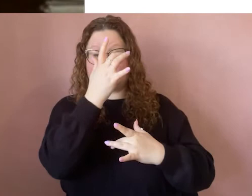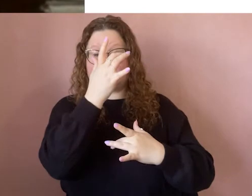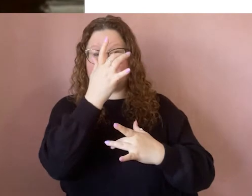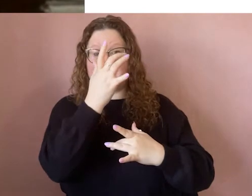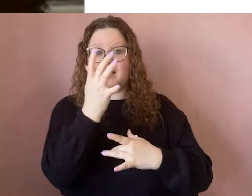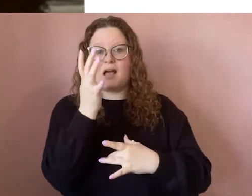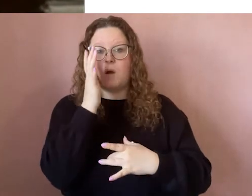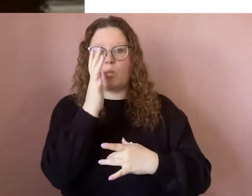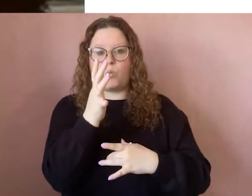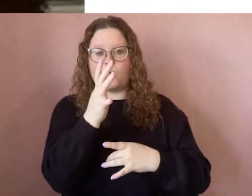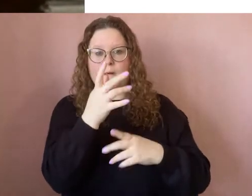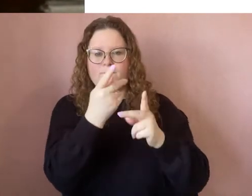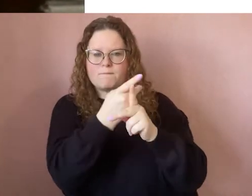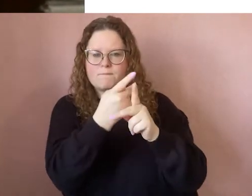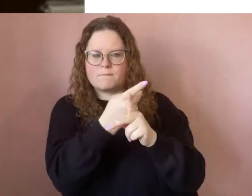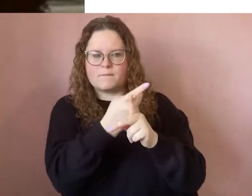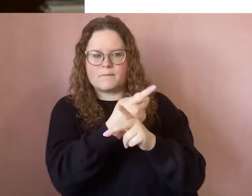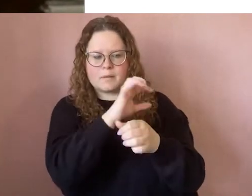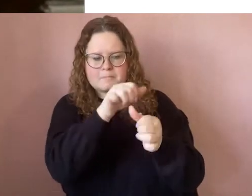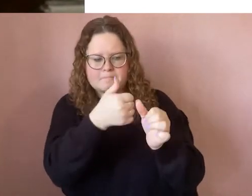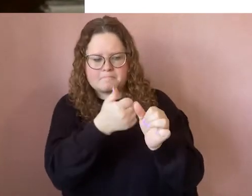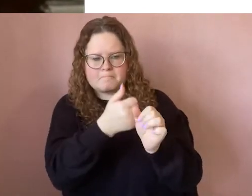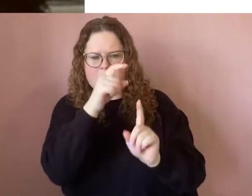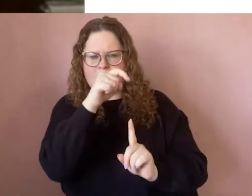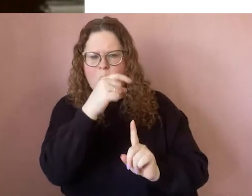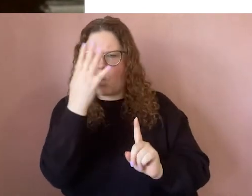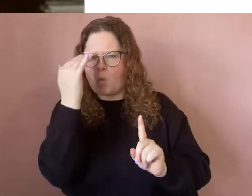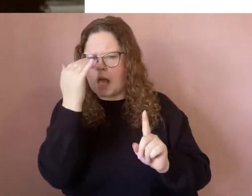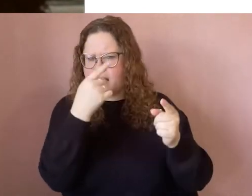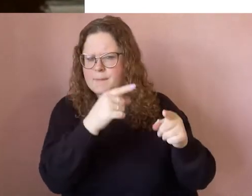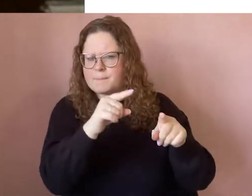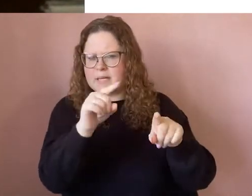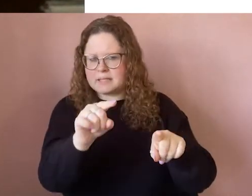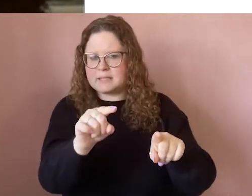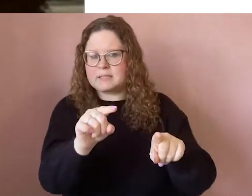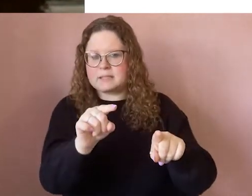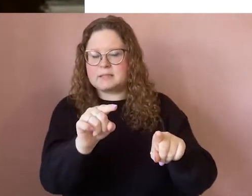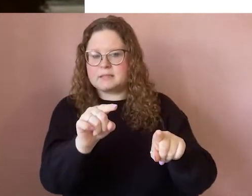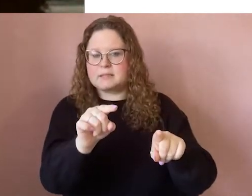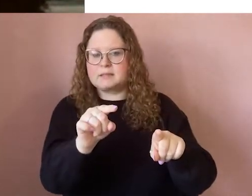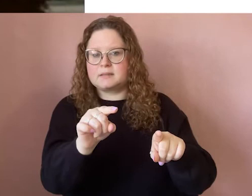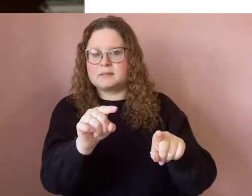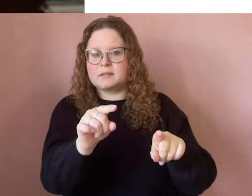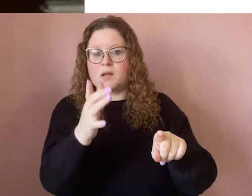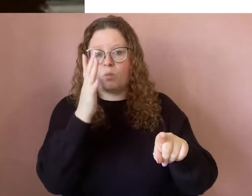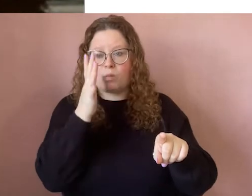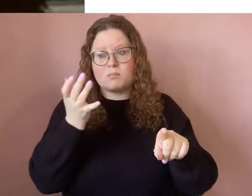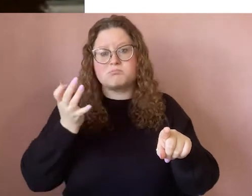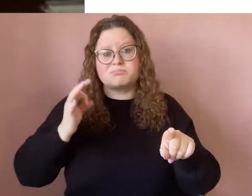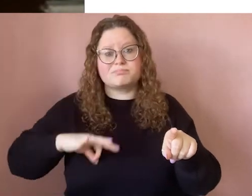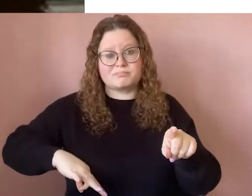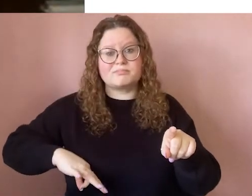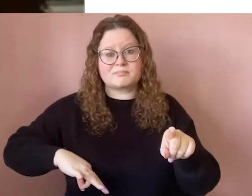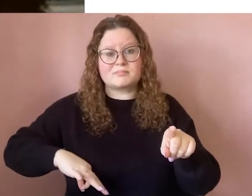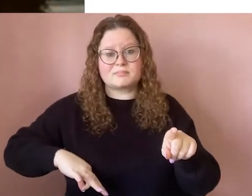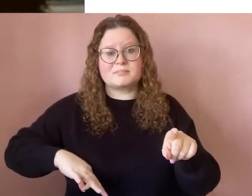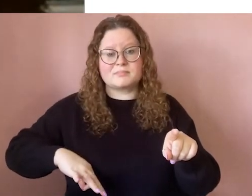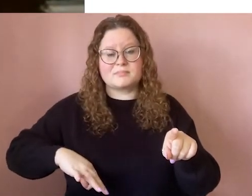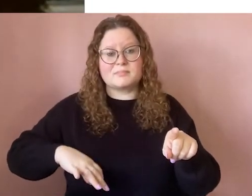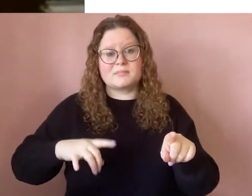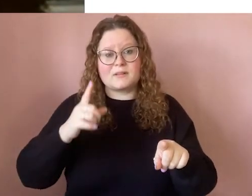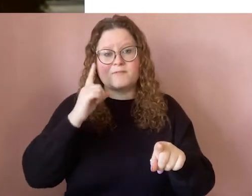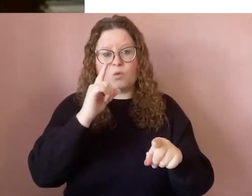these conditions are happening. And that will open the door to undreamed of opportunities